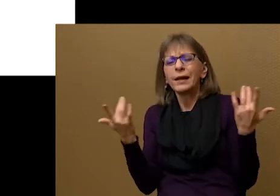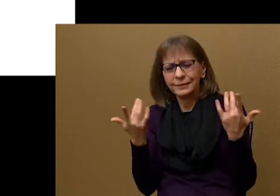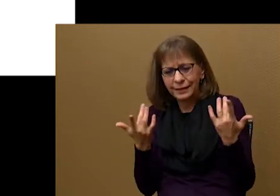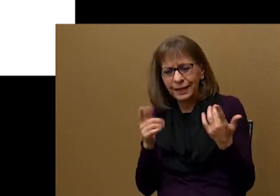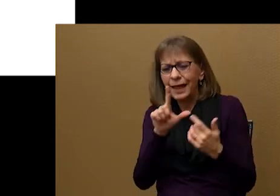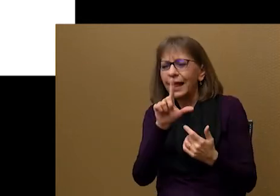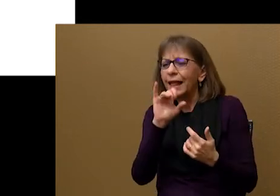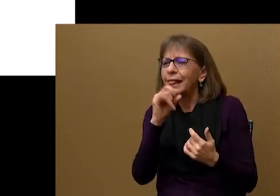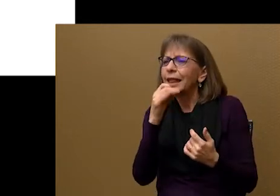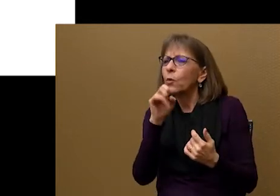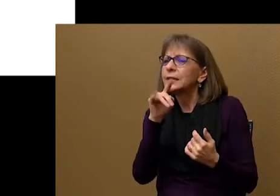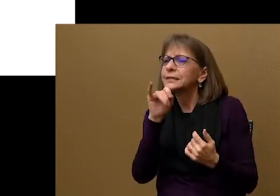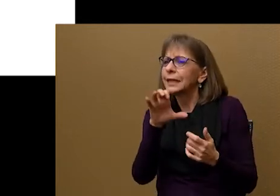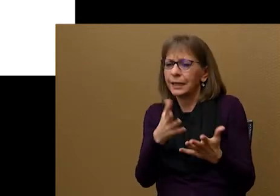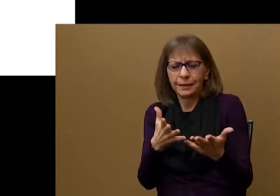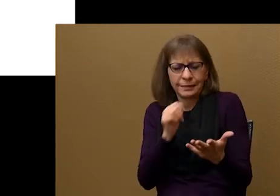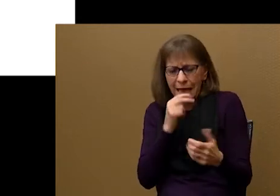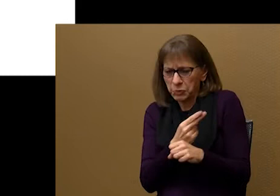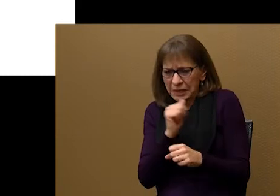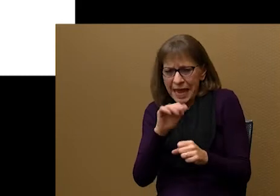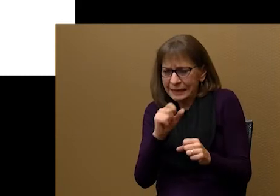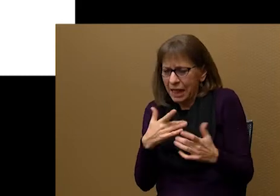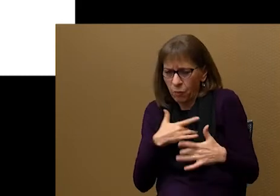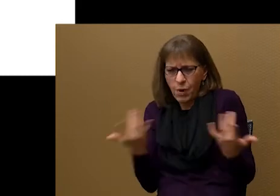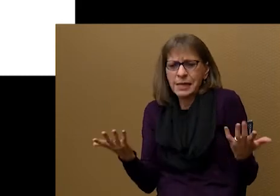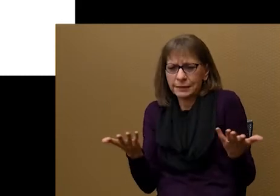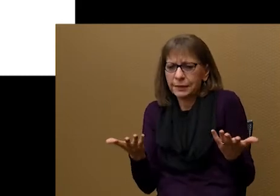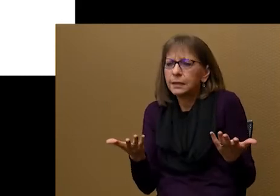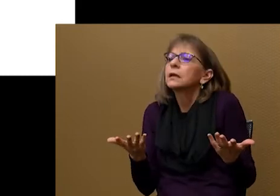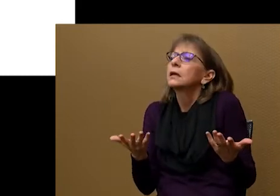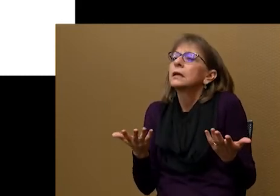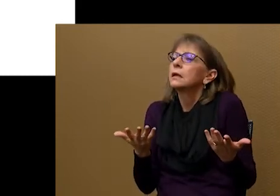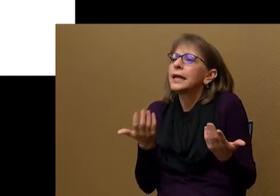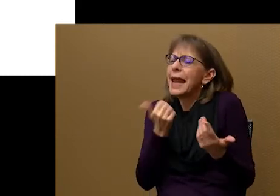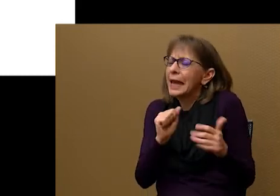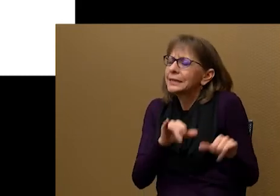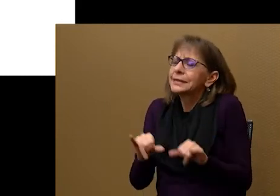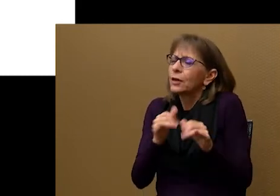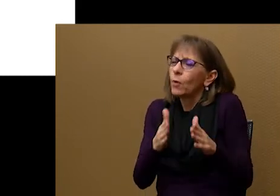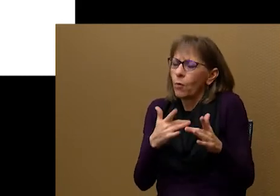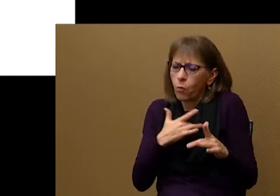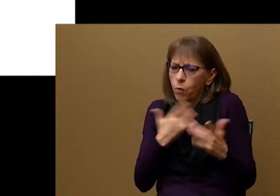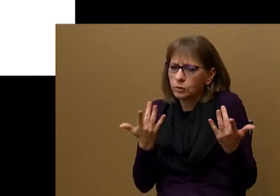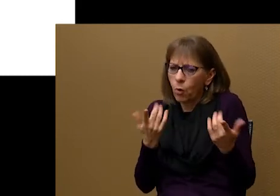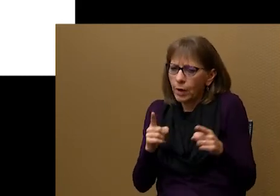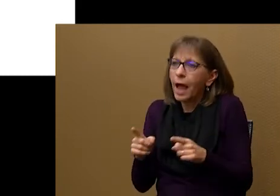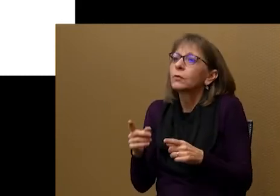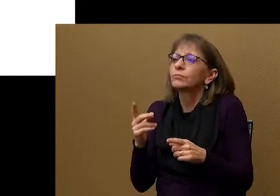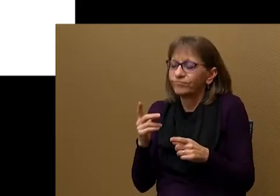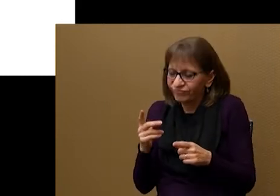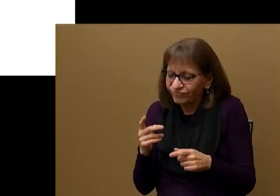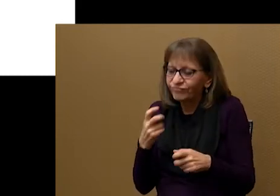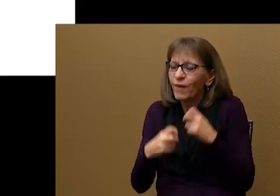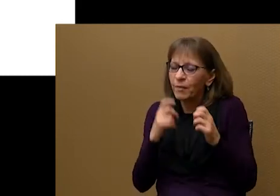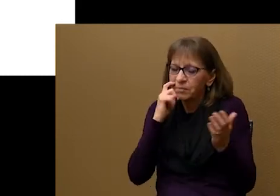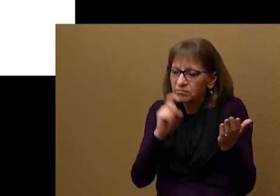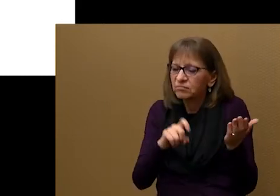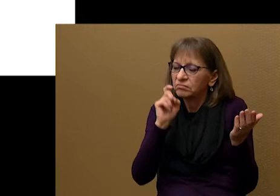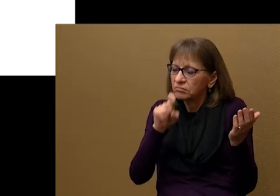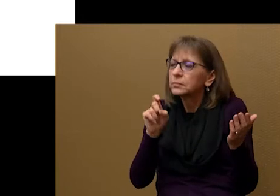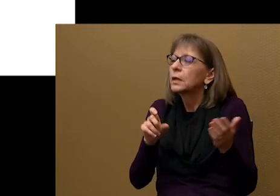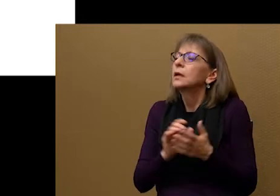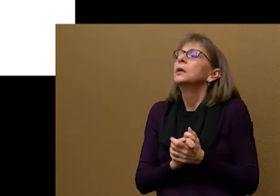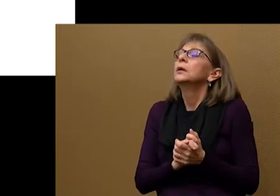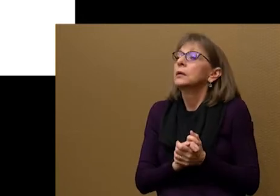say, what's going on linguistically? Because this person doesn't seem to be using ASL in any kind of standard way. What's going on? We saw we